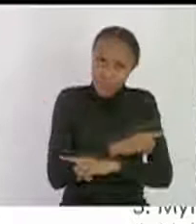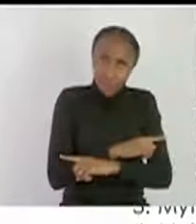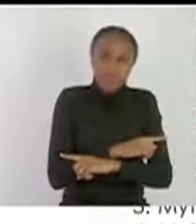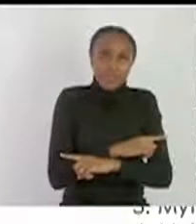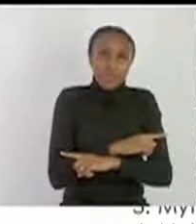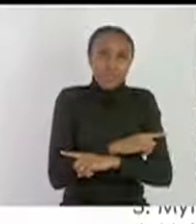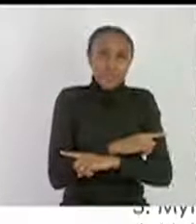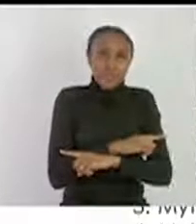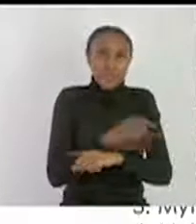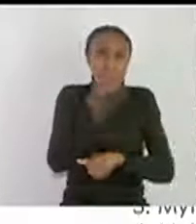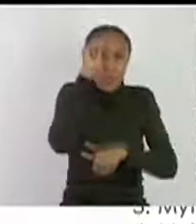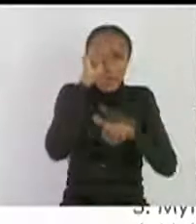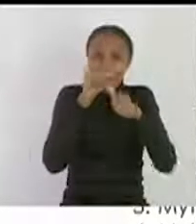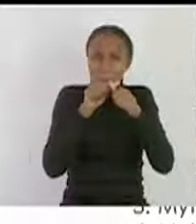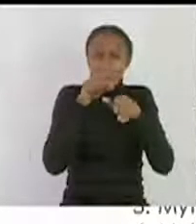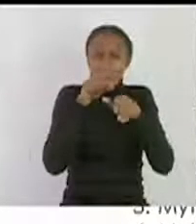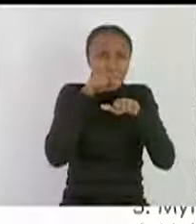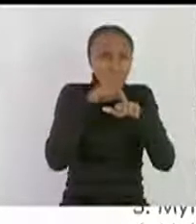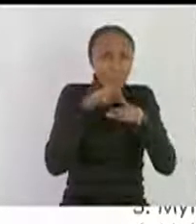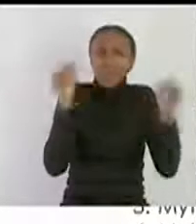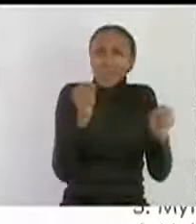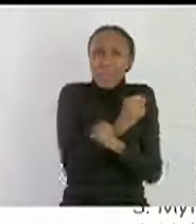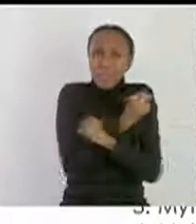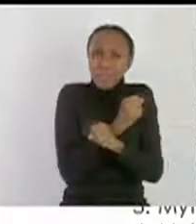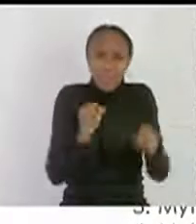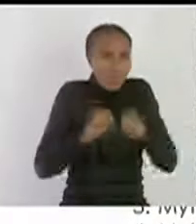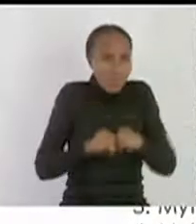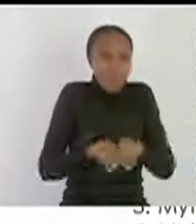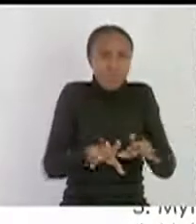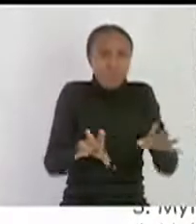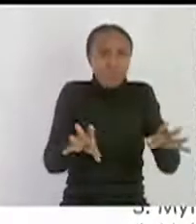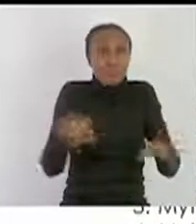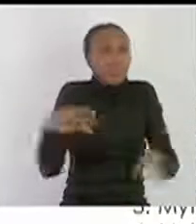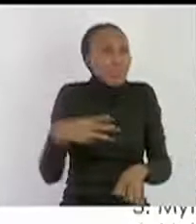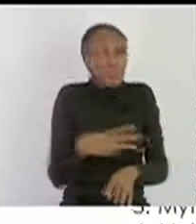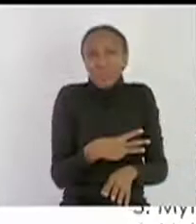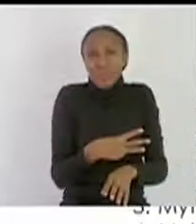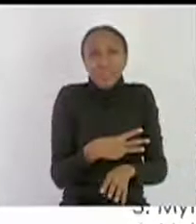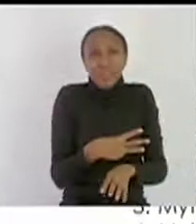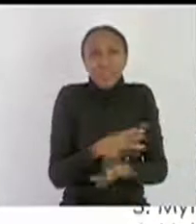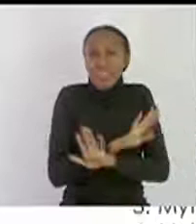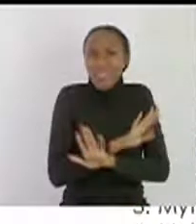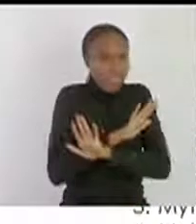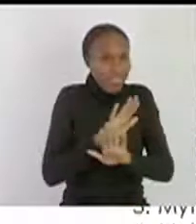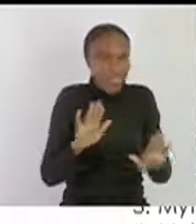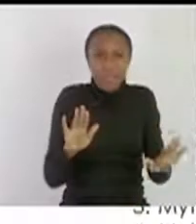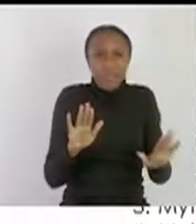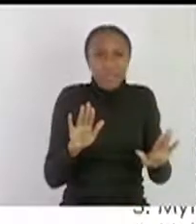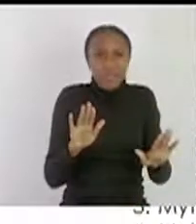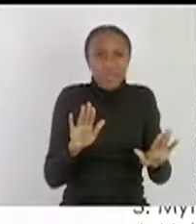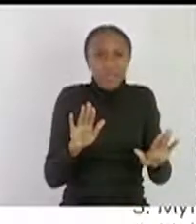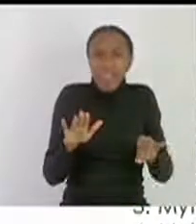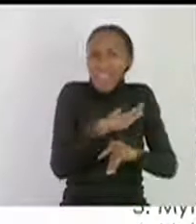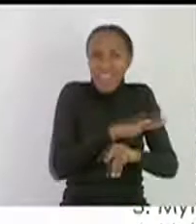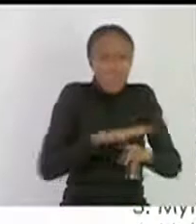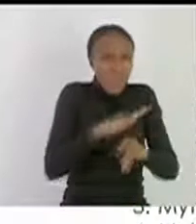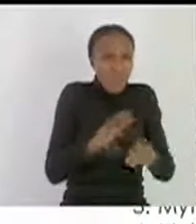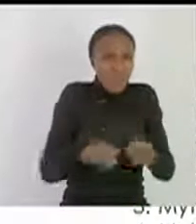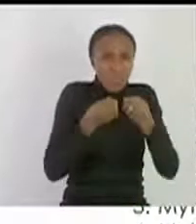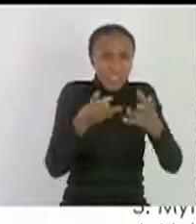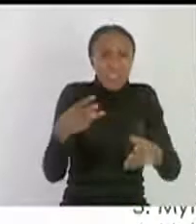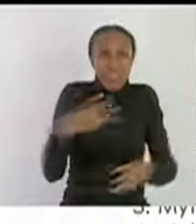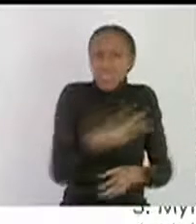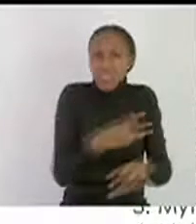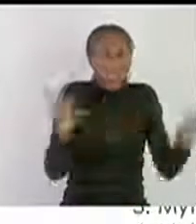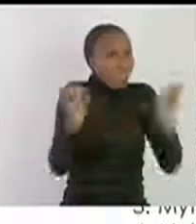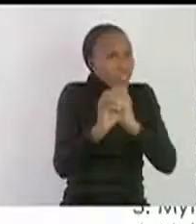how HIV is not transmitted, we talked about us not getting HIV from any animal bite,